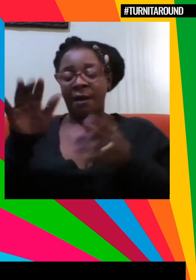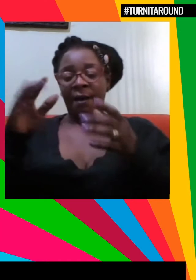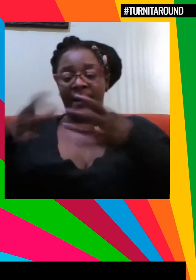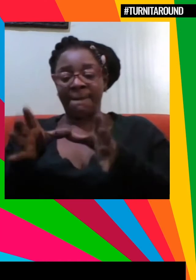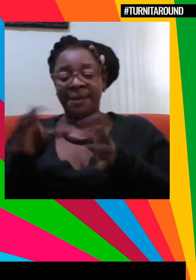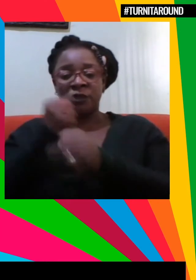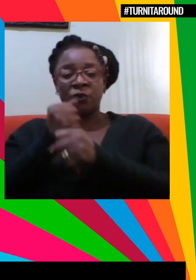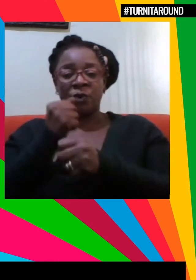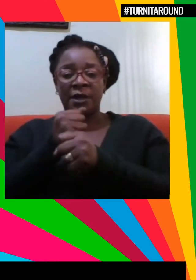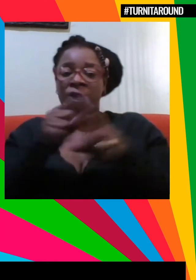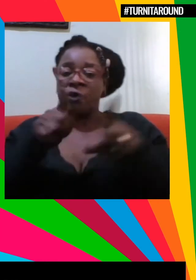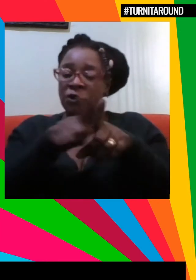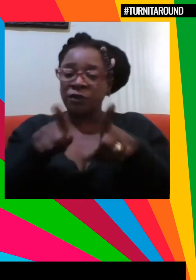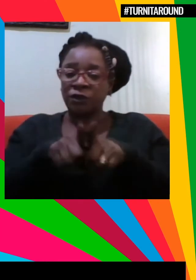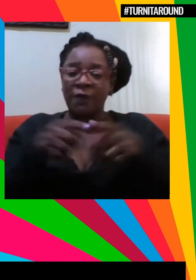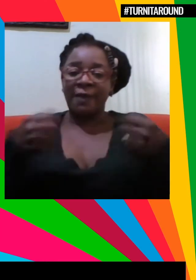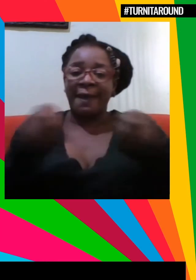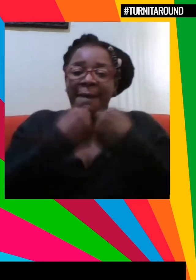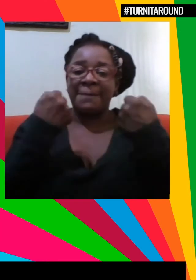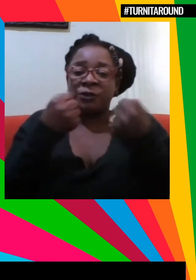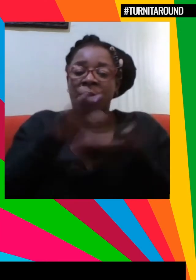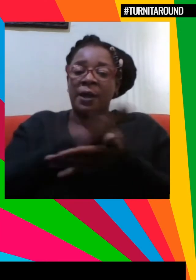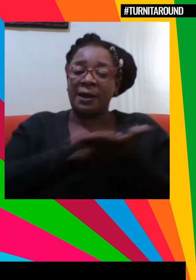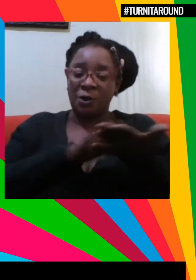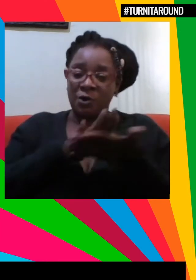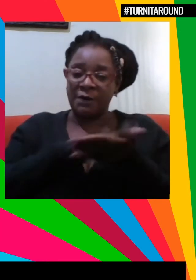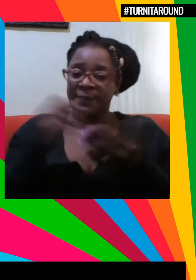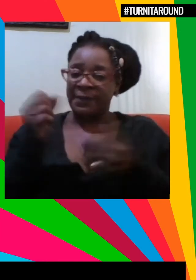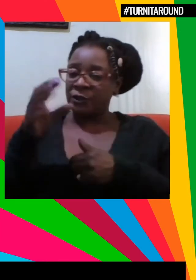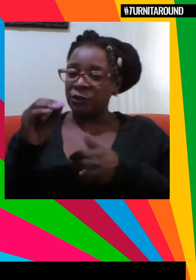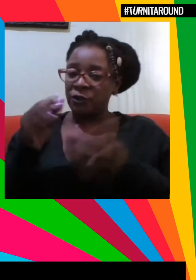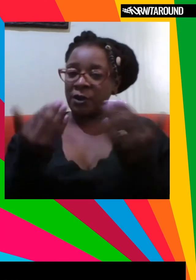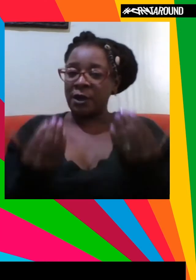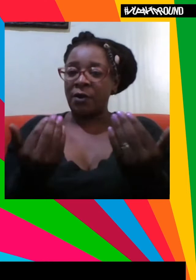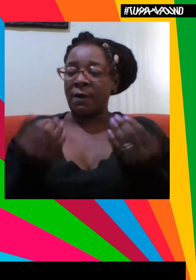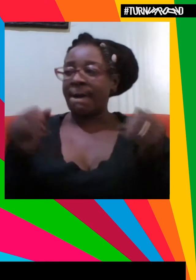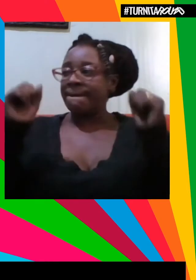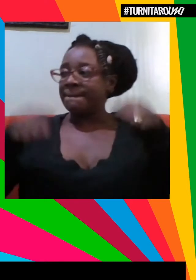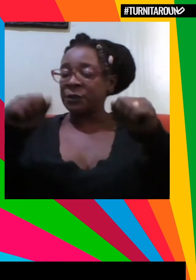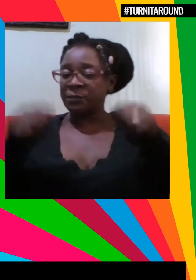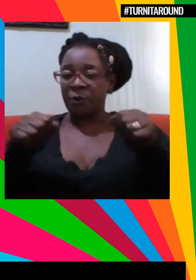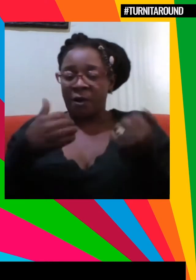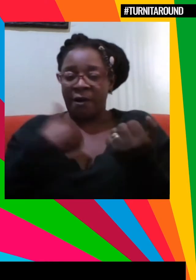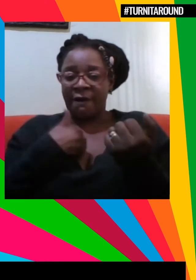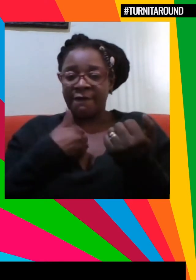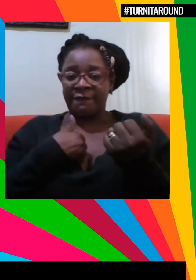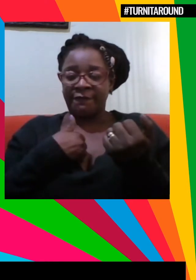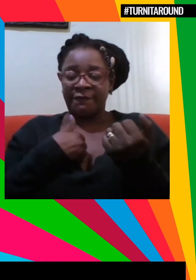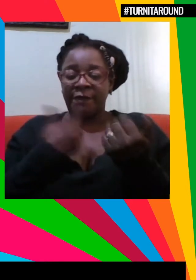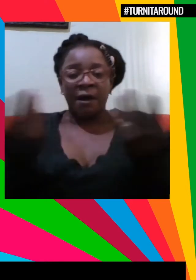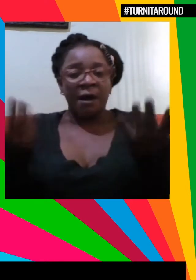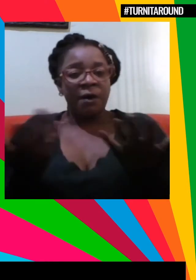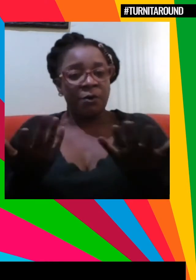from Richardson about the impact on the ground. So now it's time to dig a little bit into the meat of how